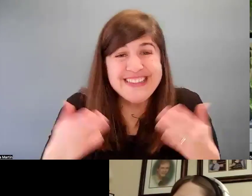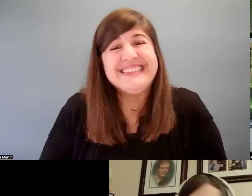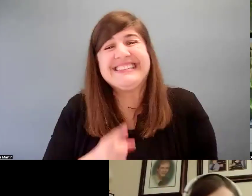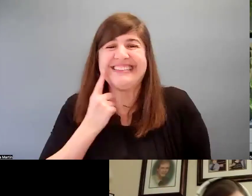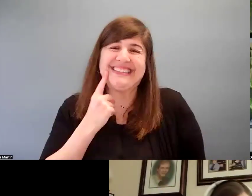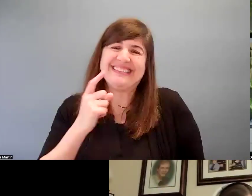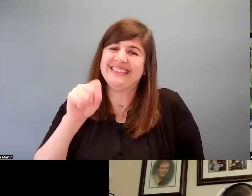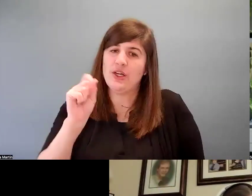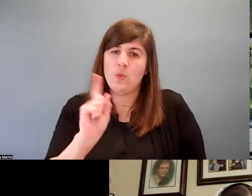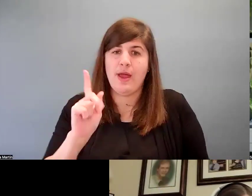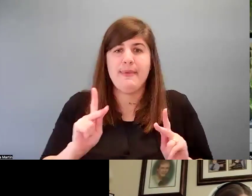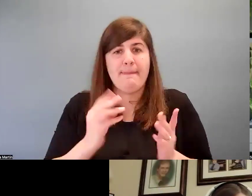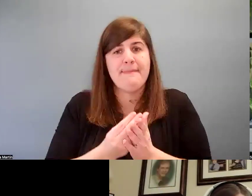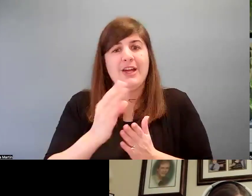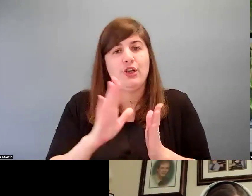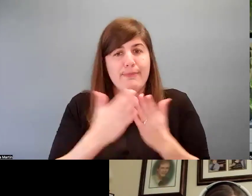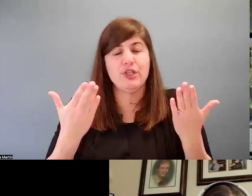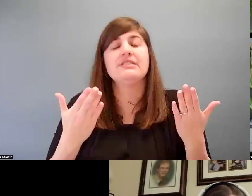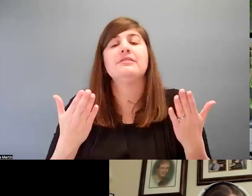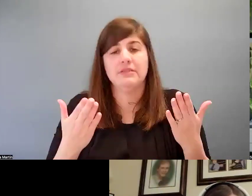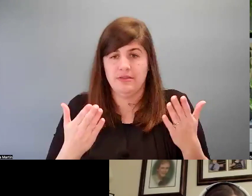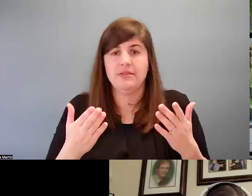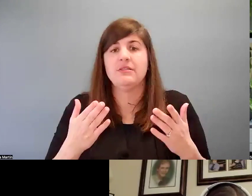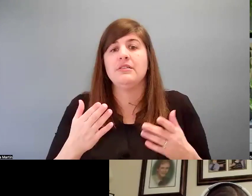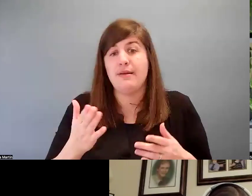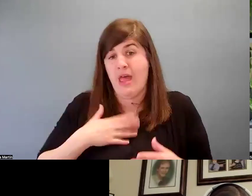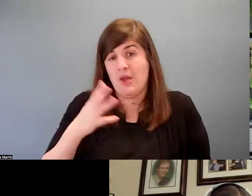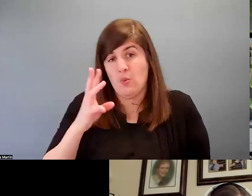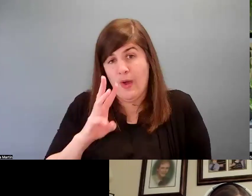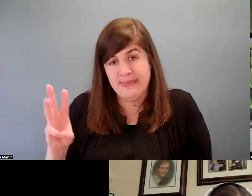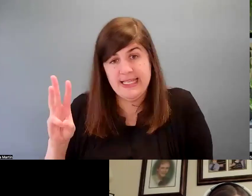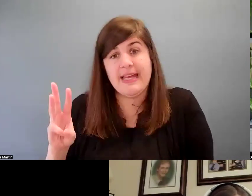books. Where can people buy your books? They can find it at my website,